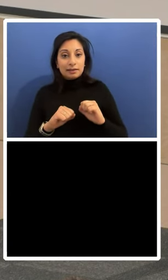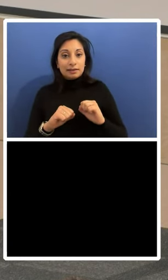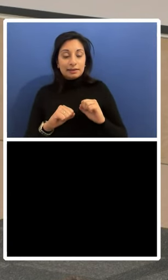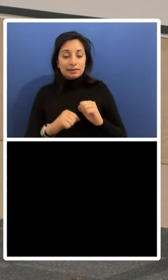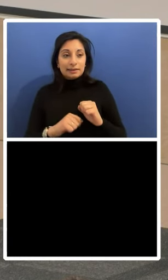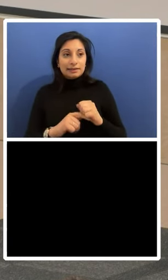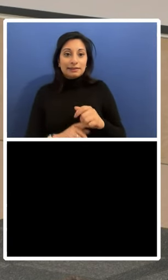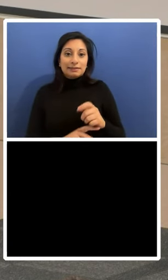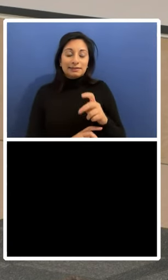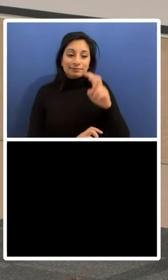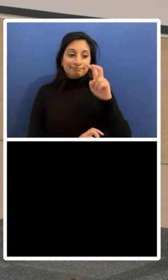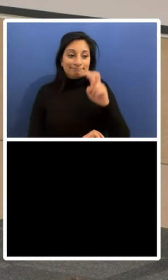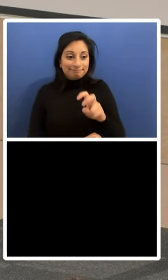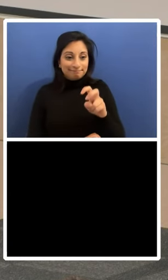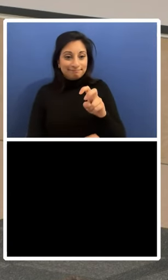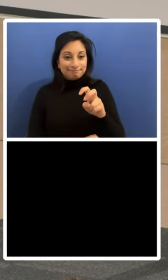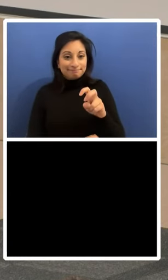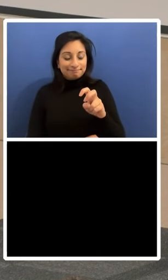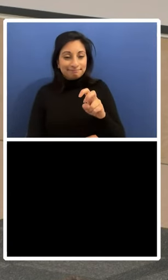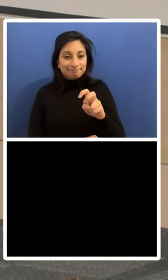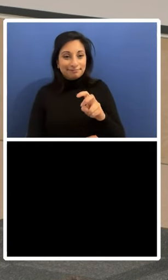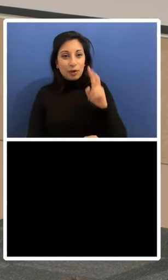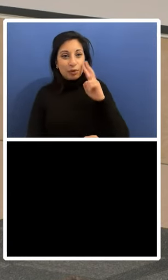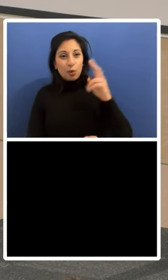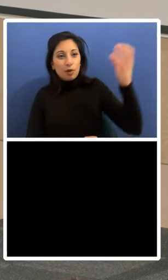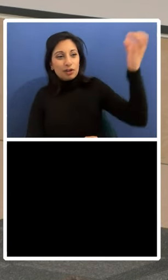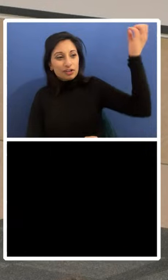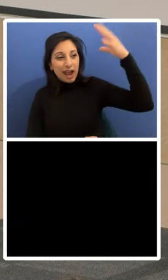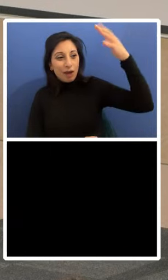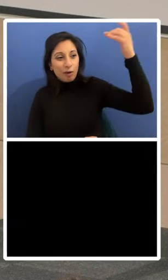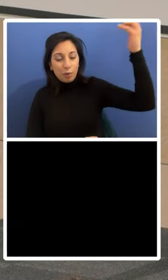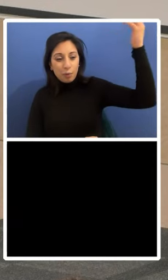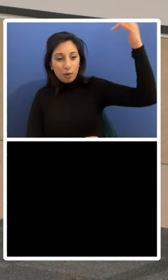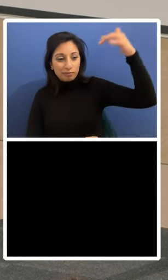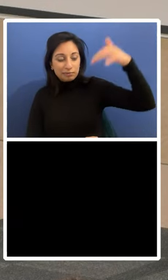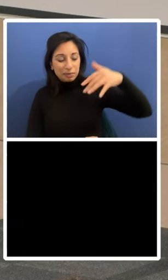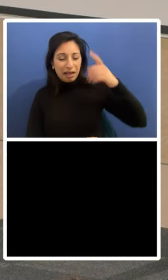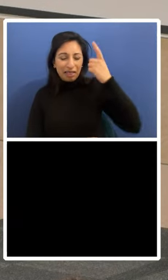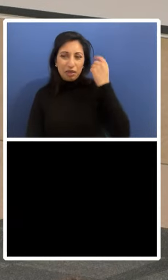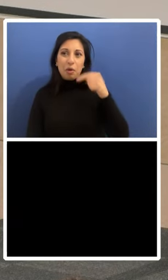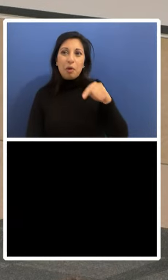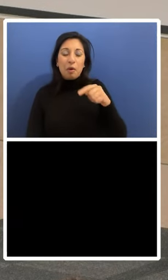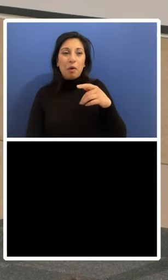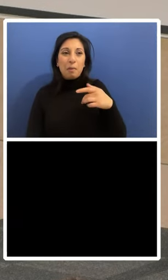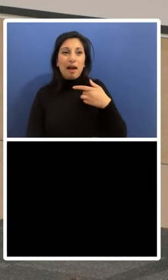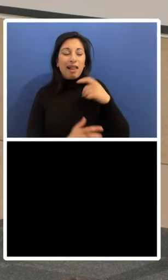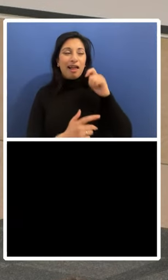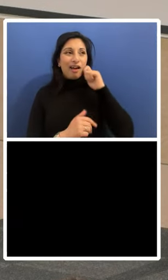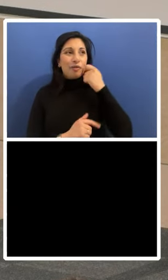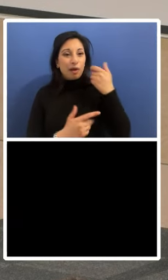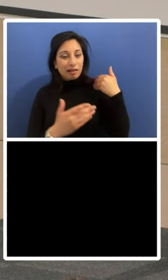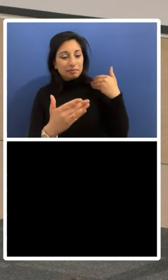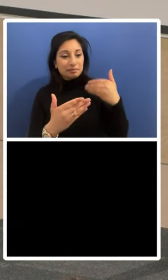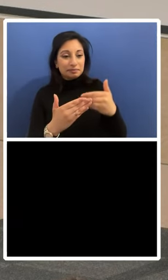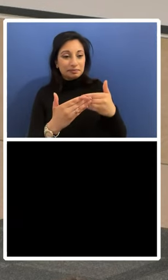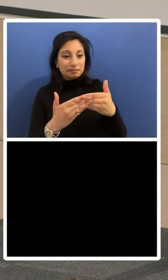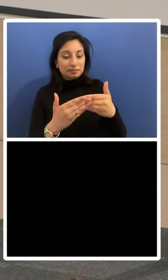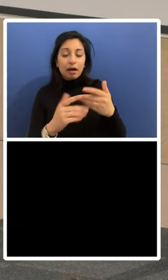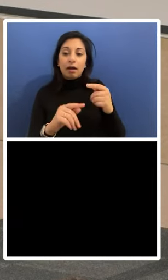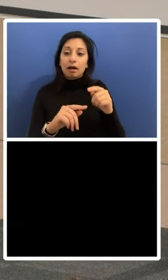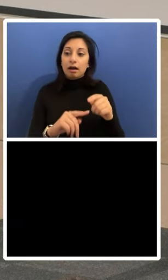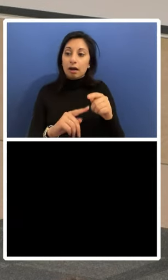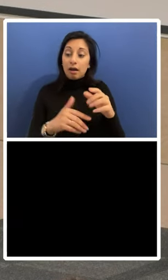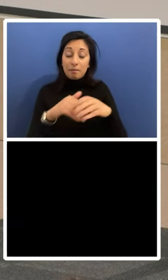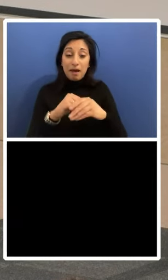watched the water going down the drain, and I thought, that's your fucking life, mate, if you don't do something. And one of my mates come around, like, I'm sorry, you got expelled from school. Like, do you want to go smoke up?